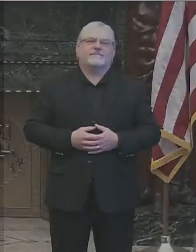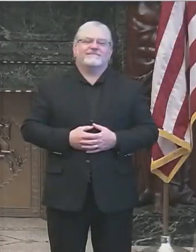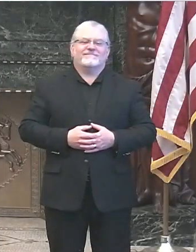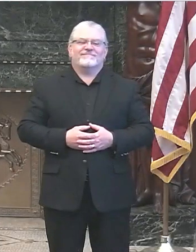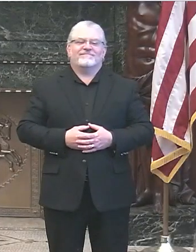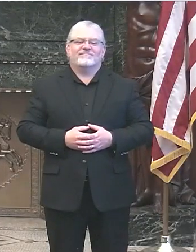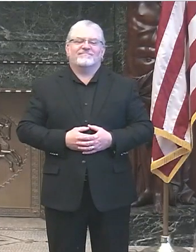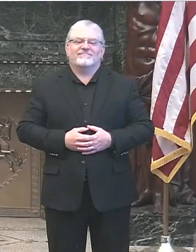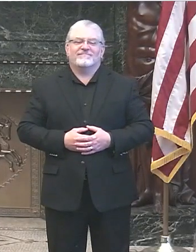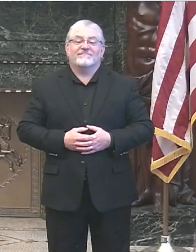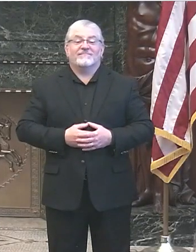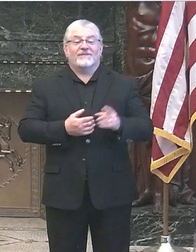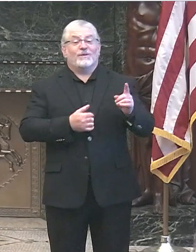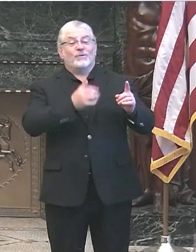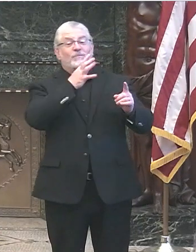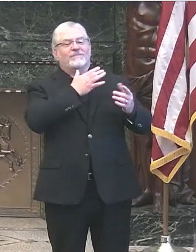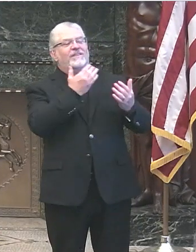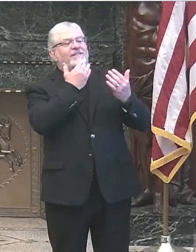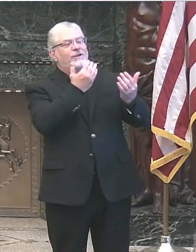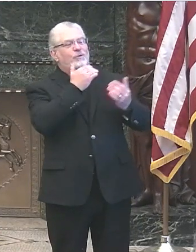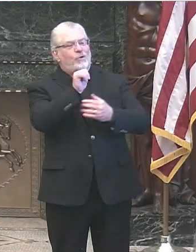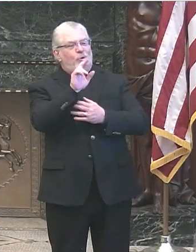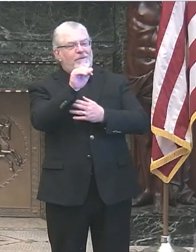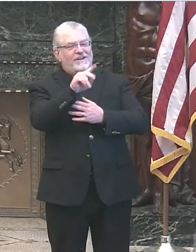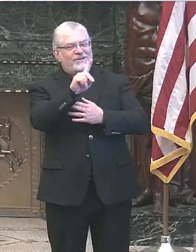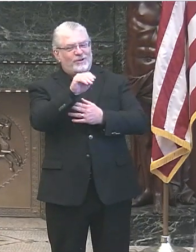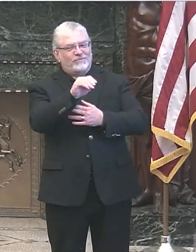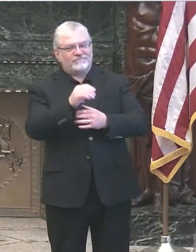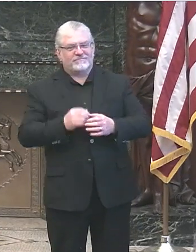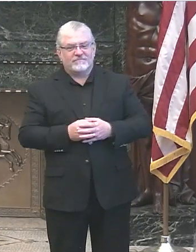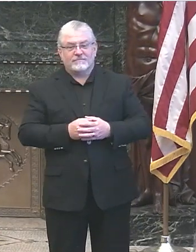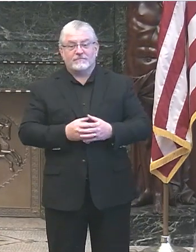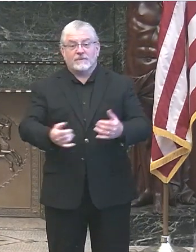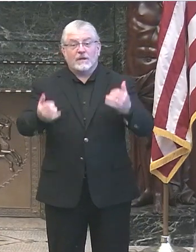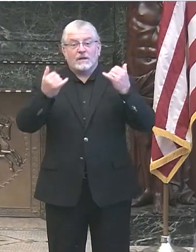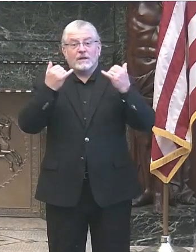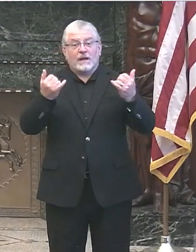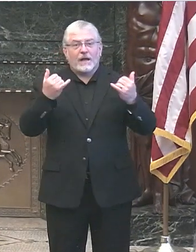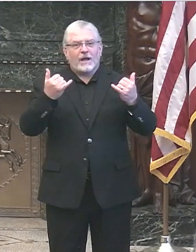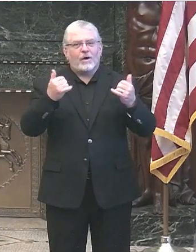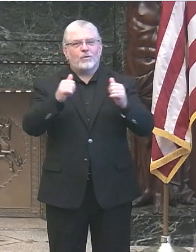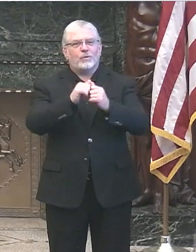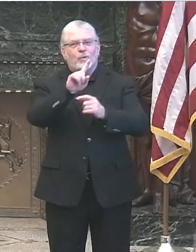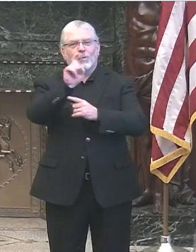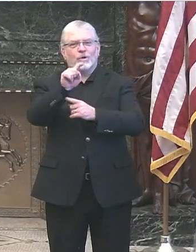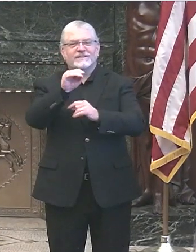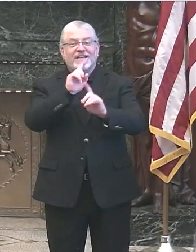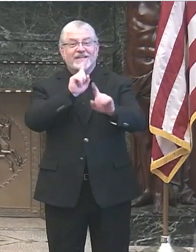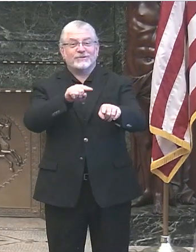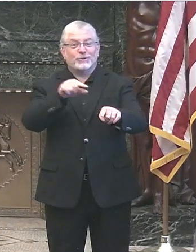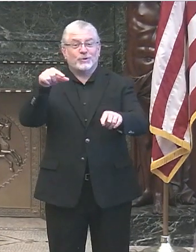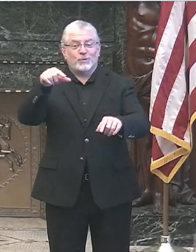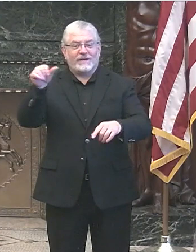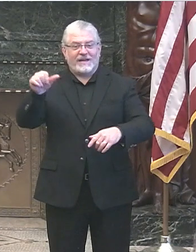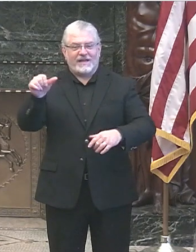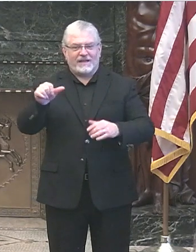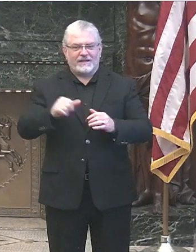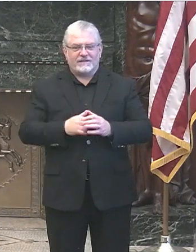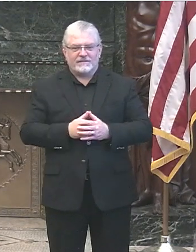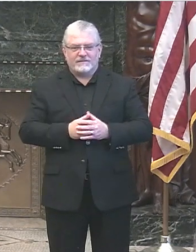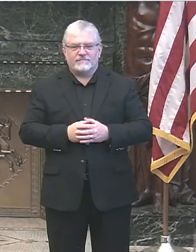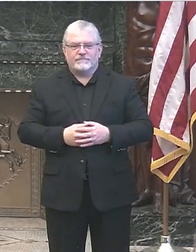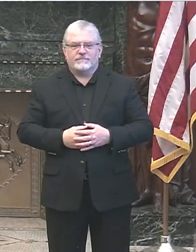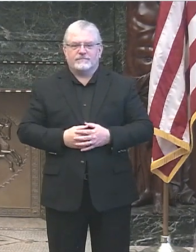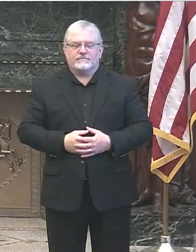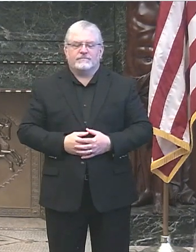Thank you, Armando. We will now move to our Q&A portion for members of the media who are logged in. So